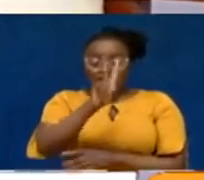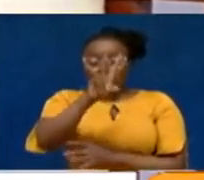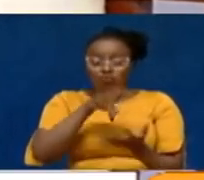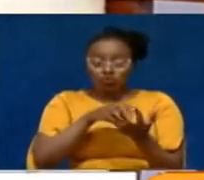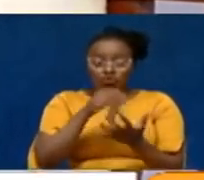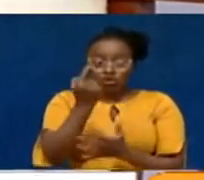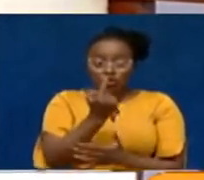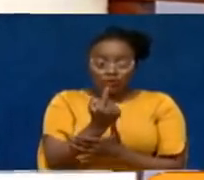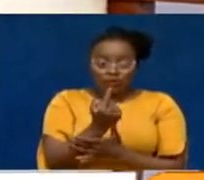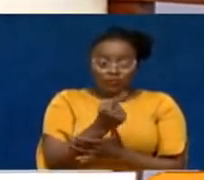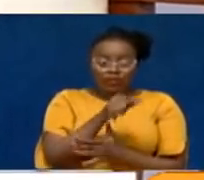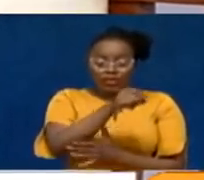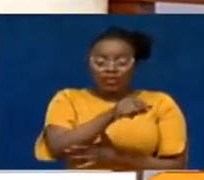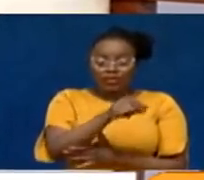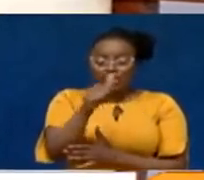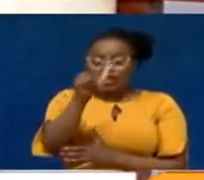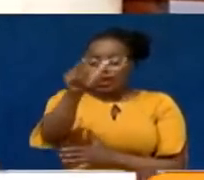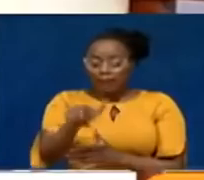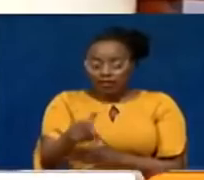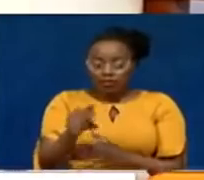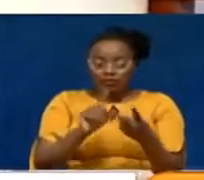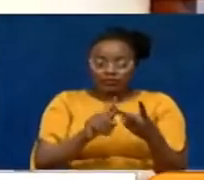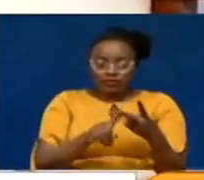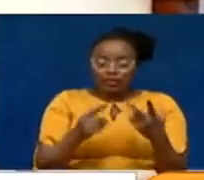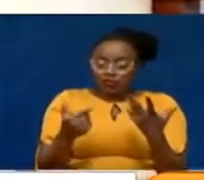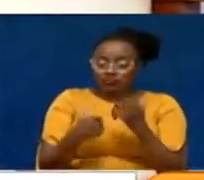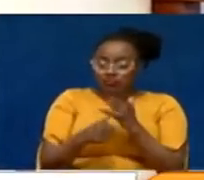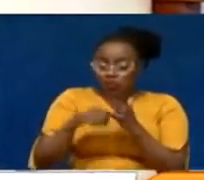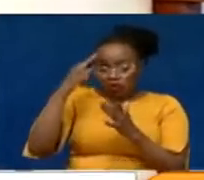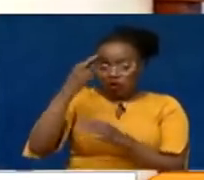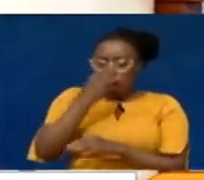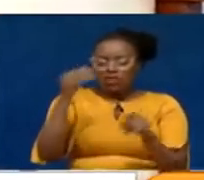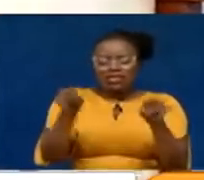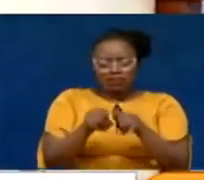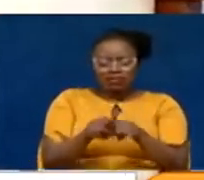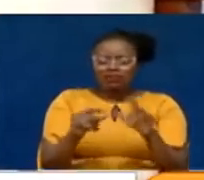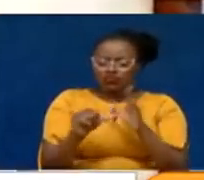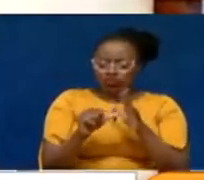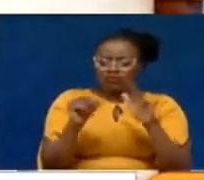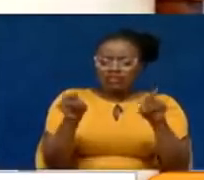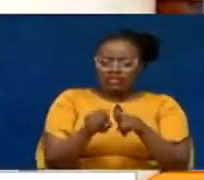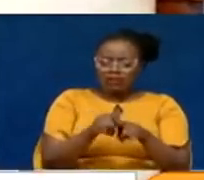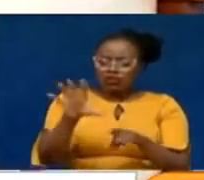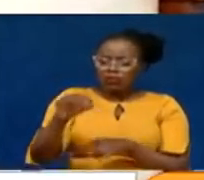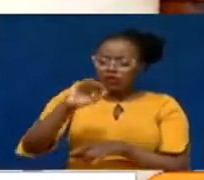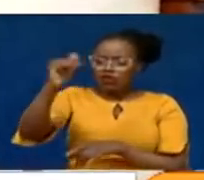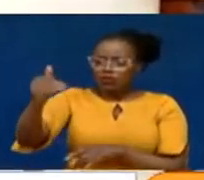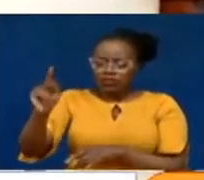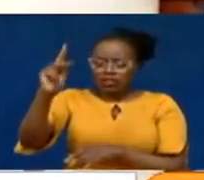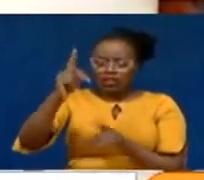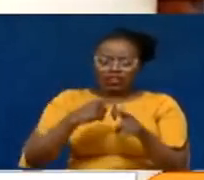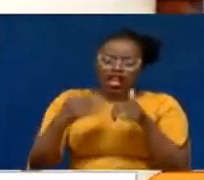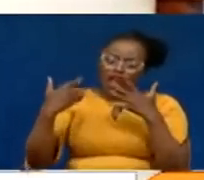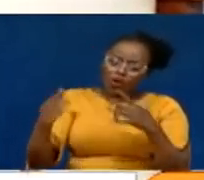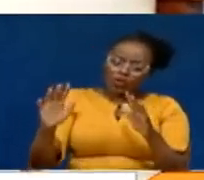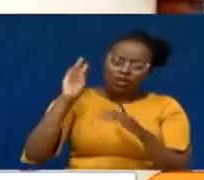positions, his and the other person he has picked. The repercussions for William Samoei Ruto are the same. Pick from Central, you